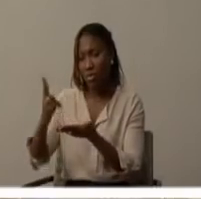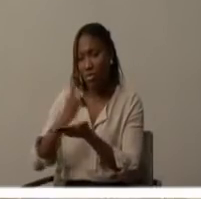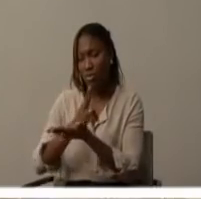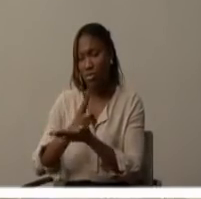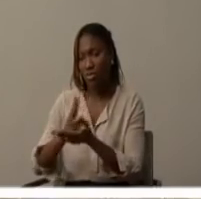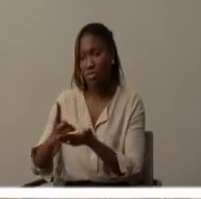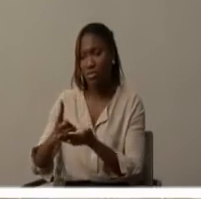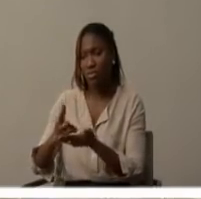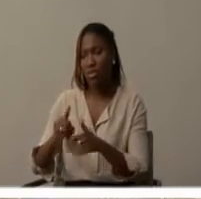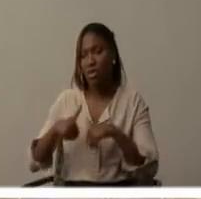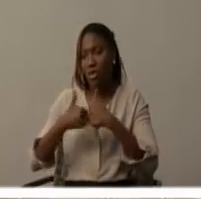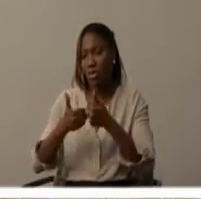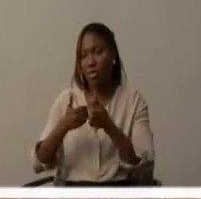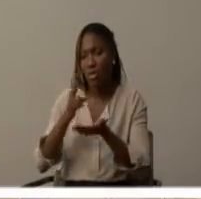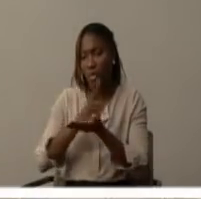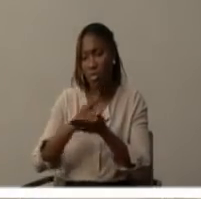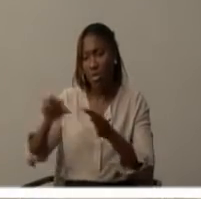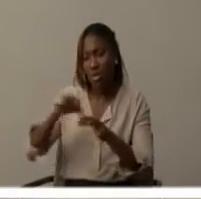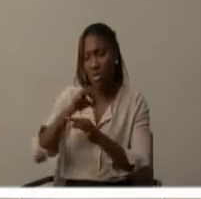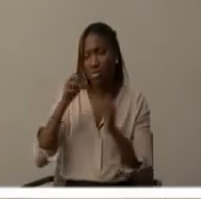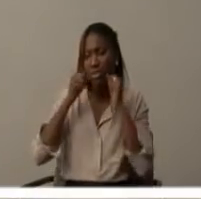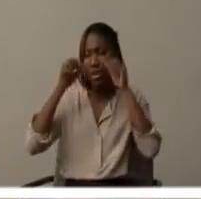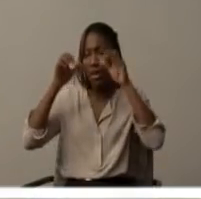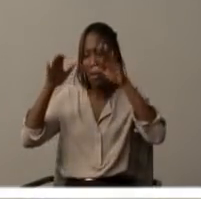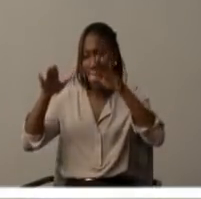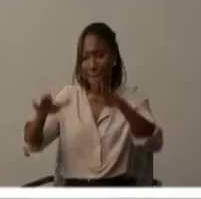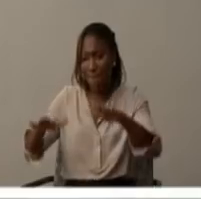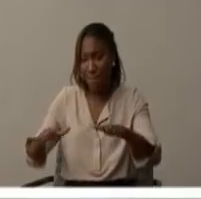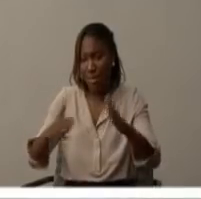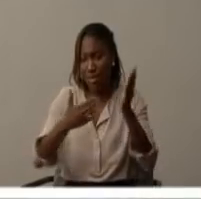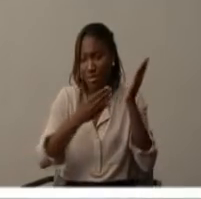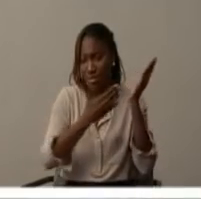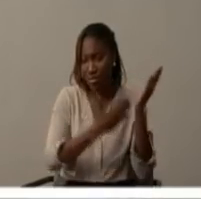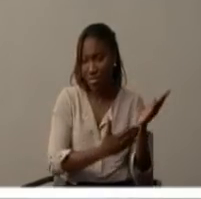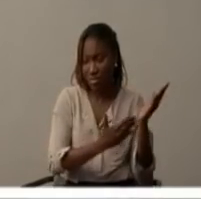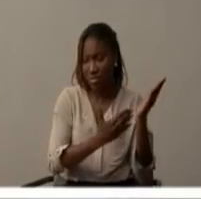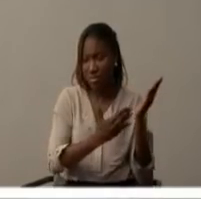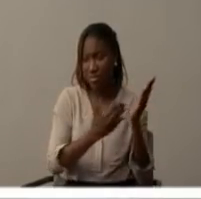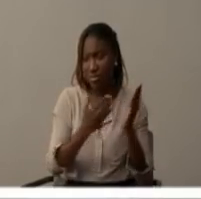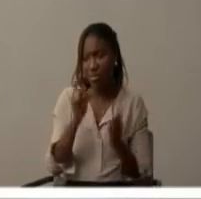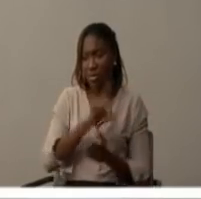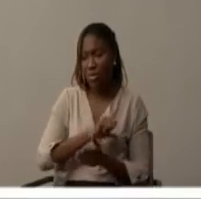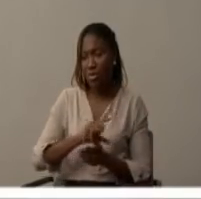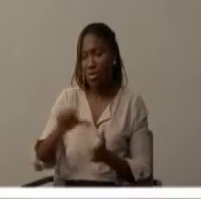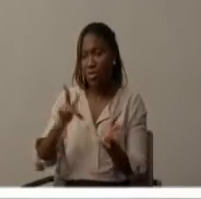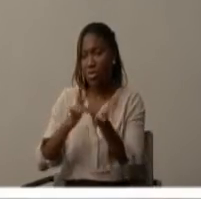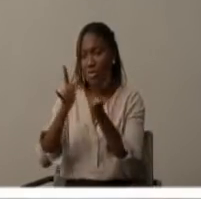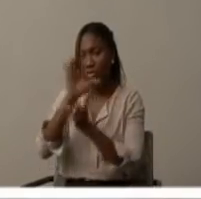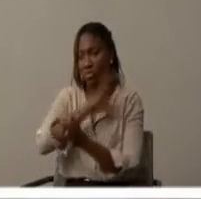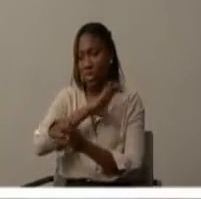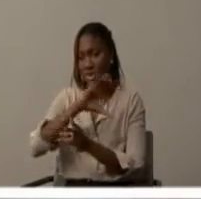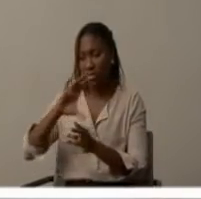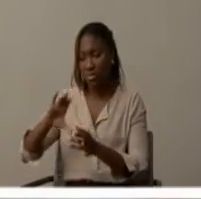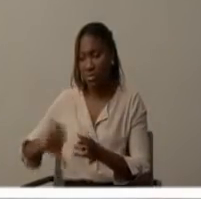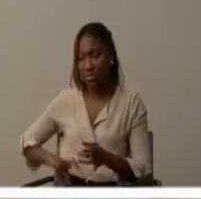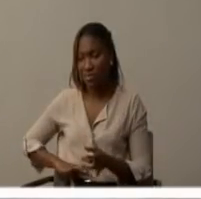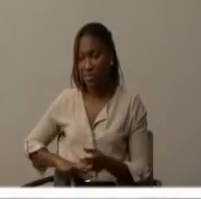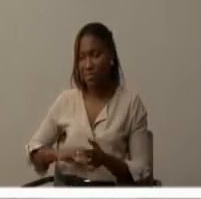like the dewfall, so that they may become for us the body and blood of your Son, our Lord and Savior, Jesus